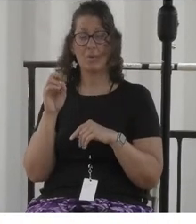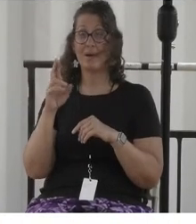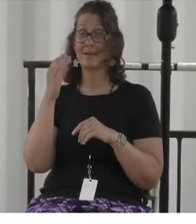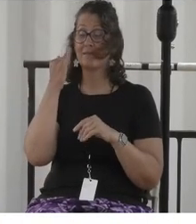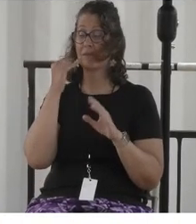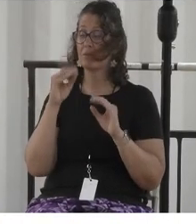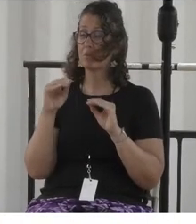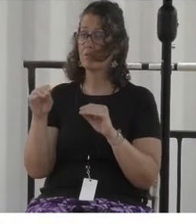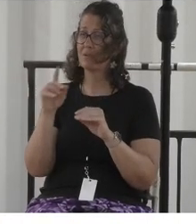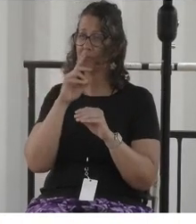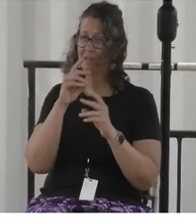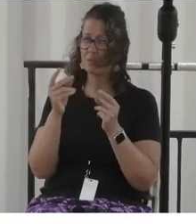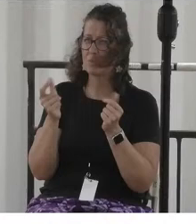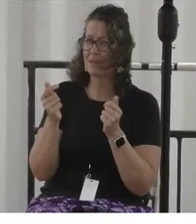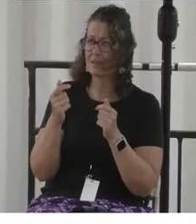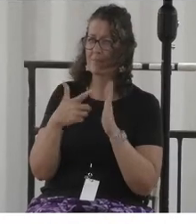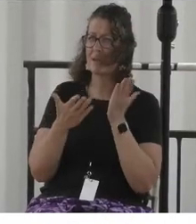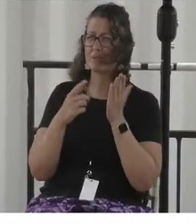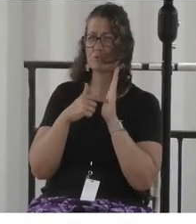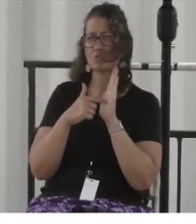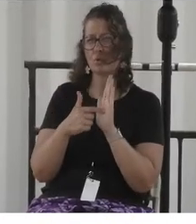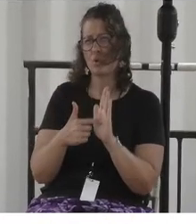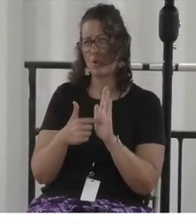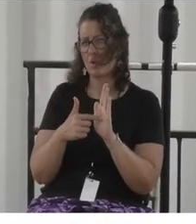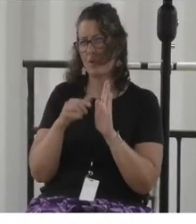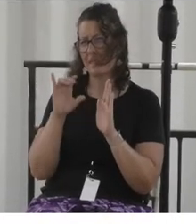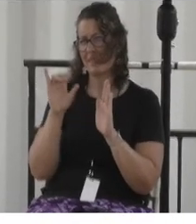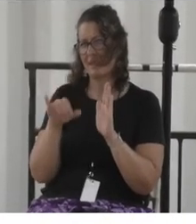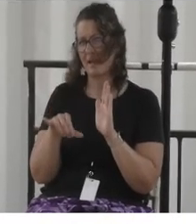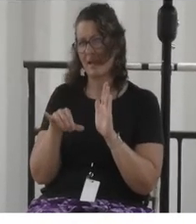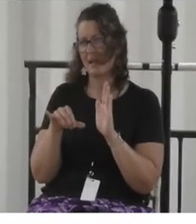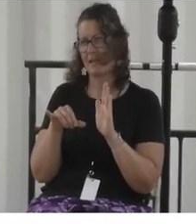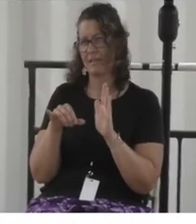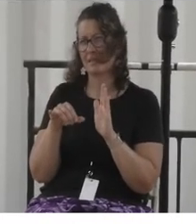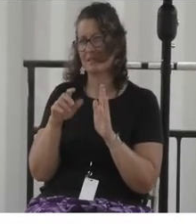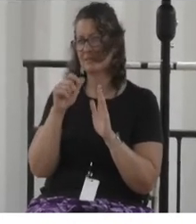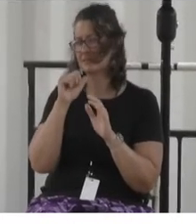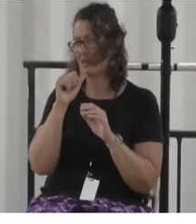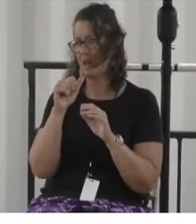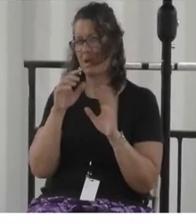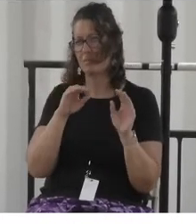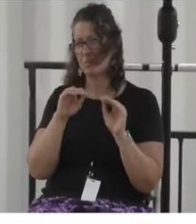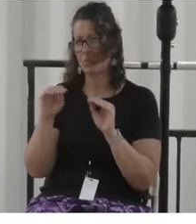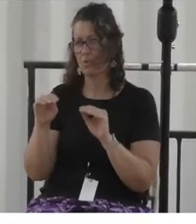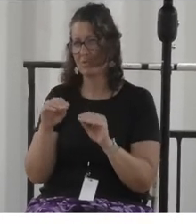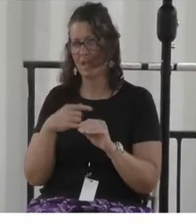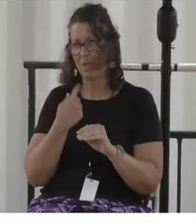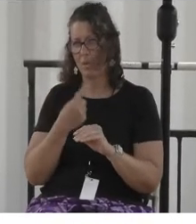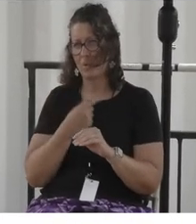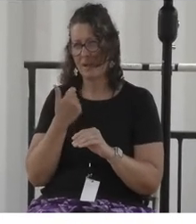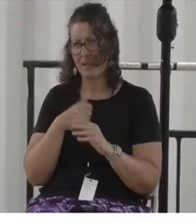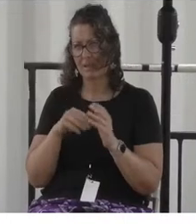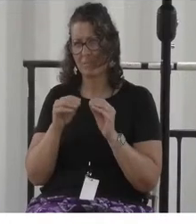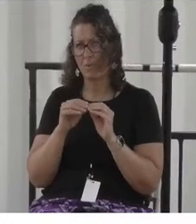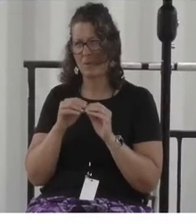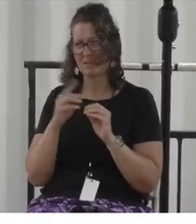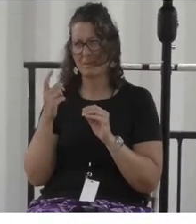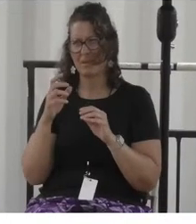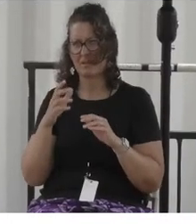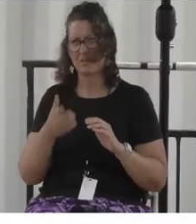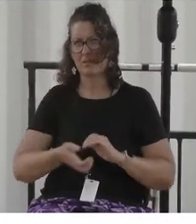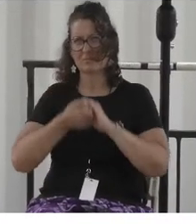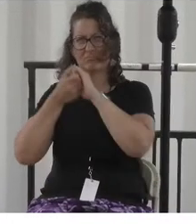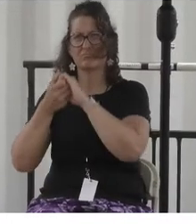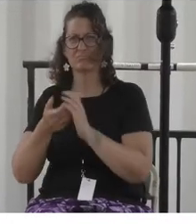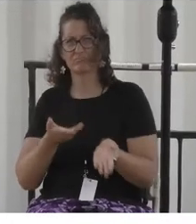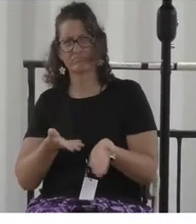they're moving too quickly, which might indicate that it's no longer moving on its own volition, then we can provide